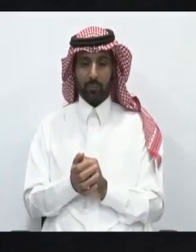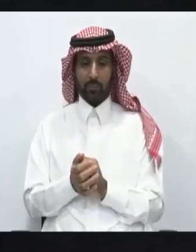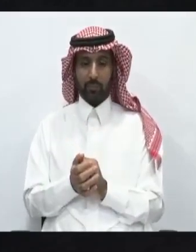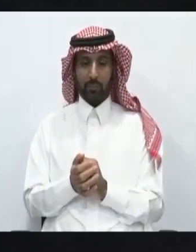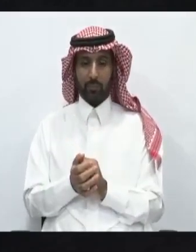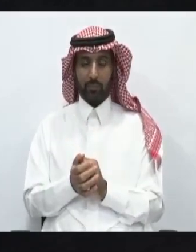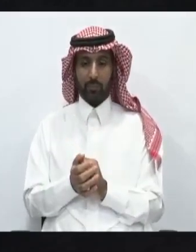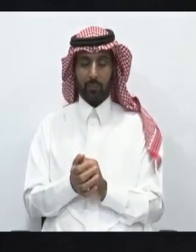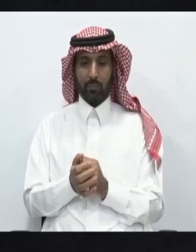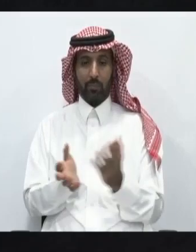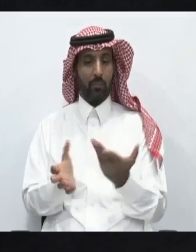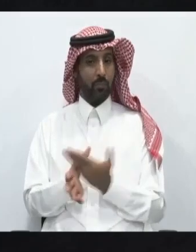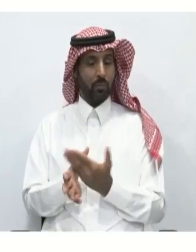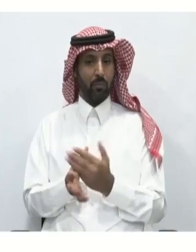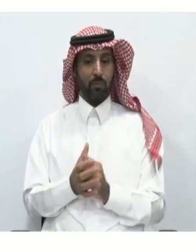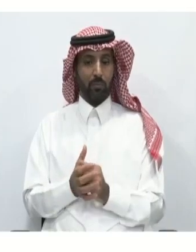you don't have the stamina.